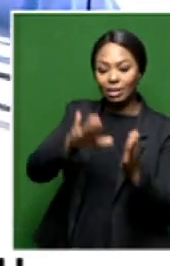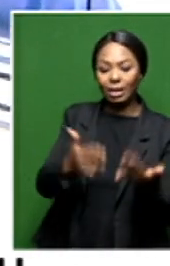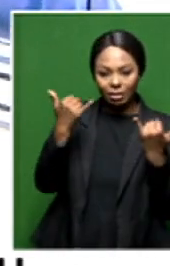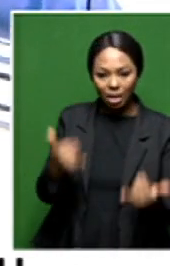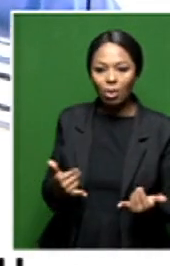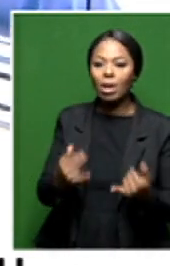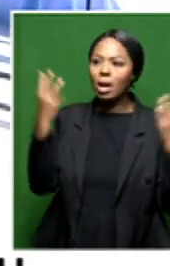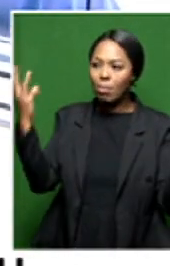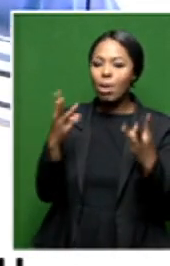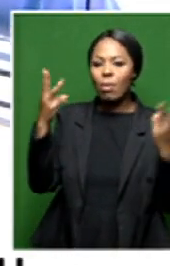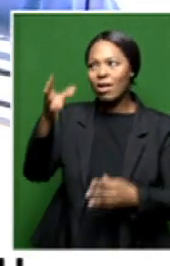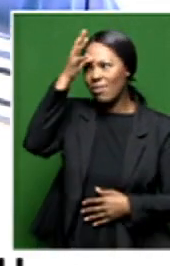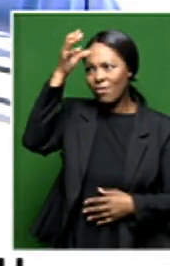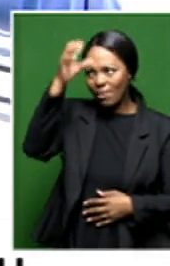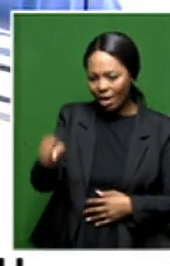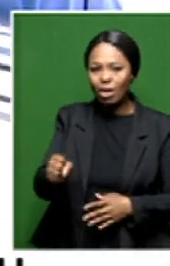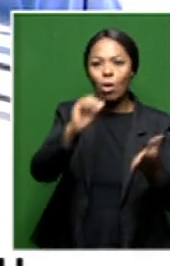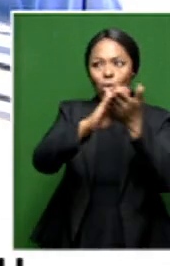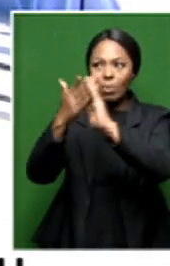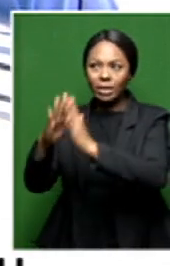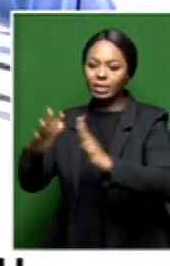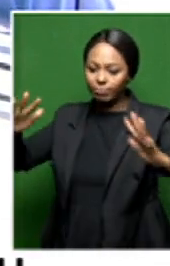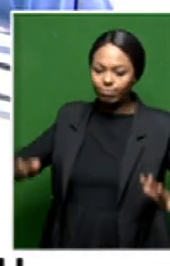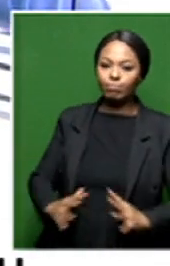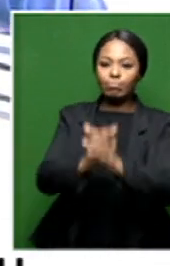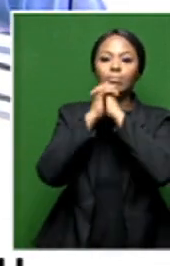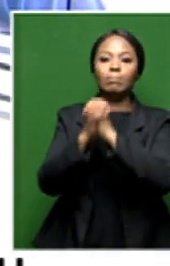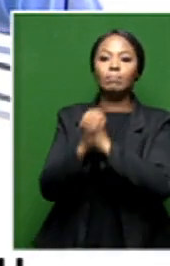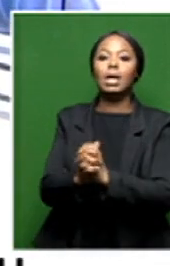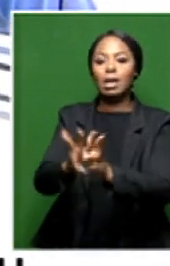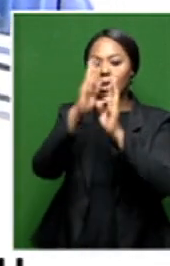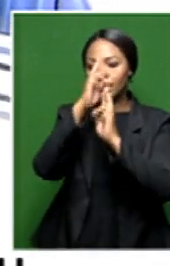the interfaith community and find humanity in each other.